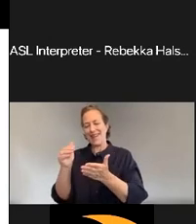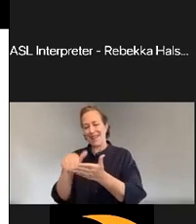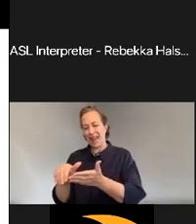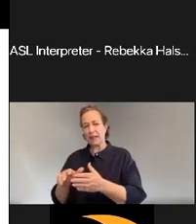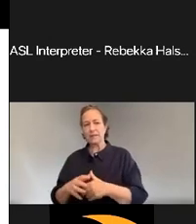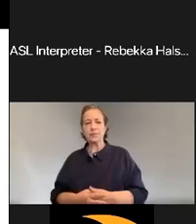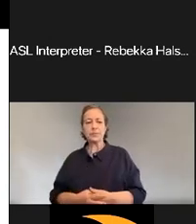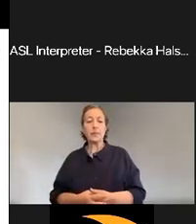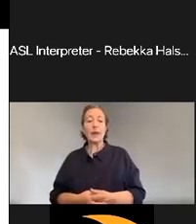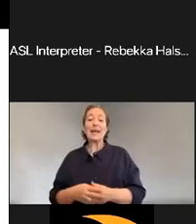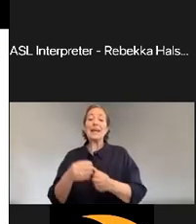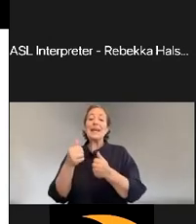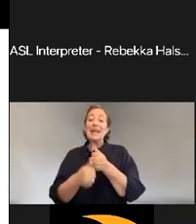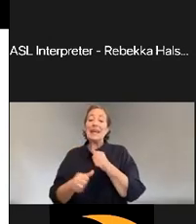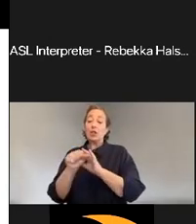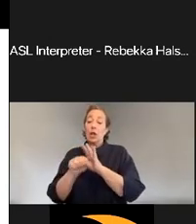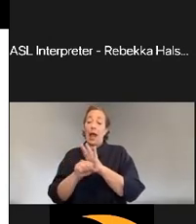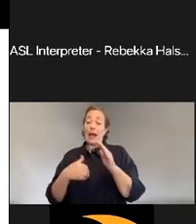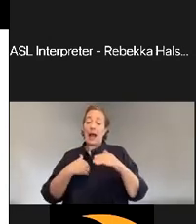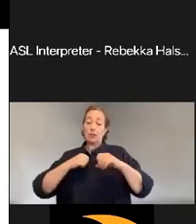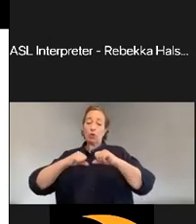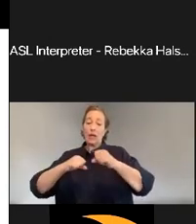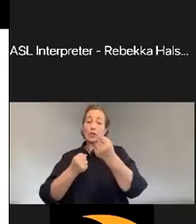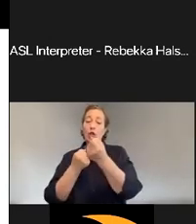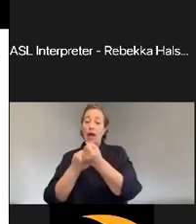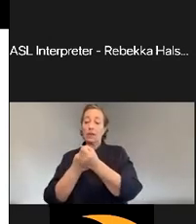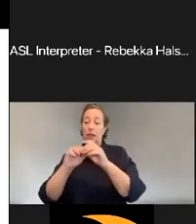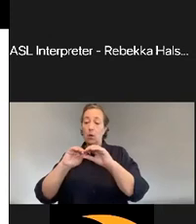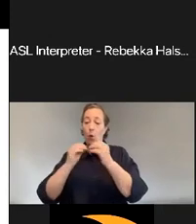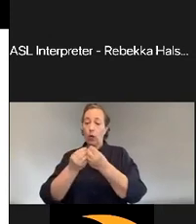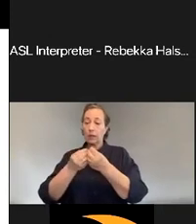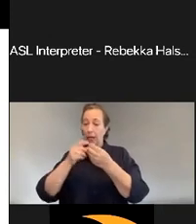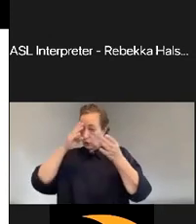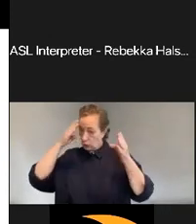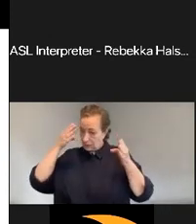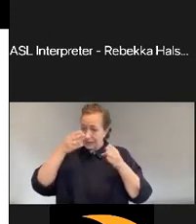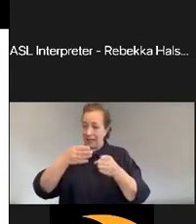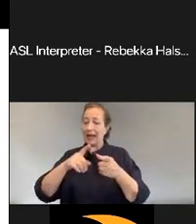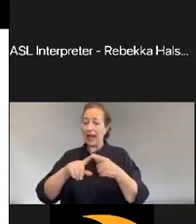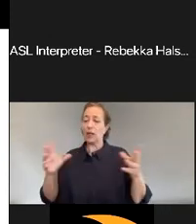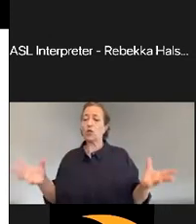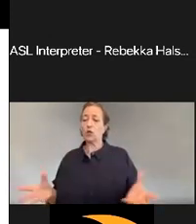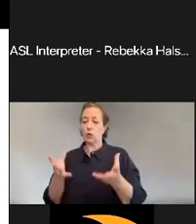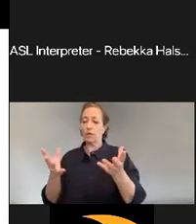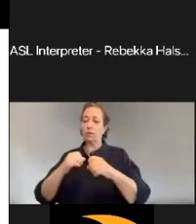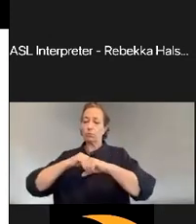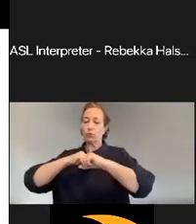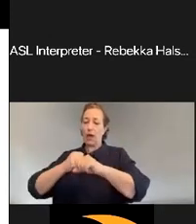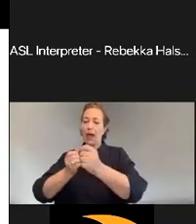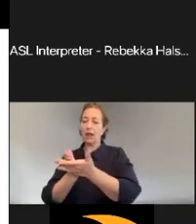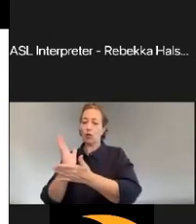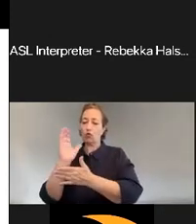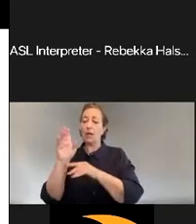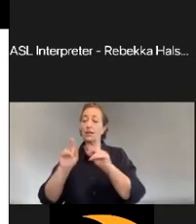Each state has a protection and advocacy organization dedicated to protecting and advancing the rights of people